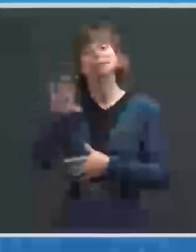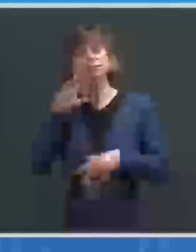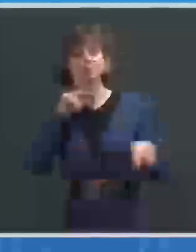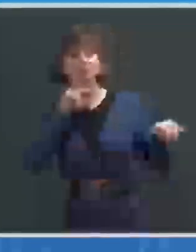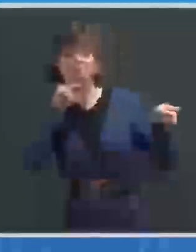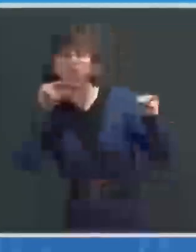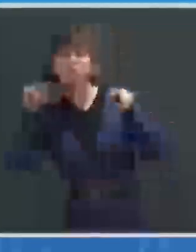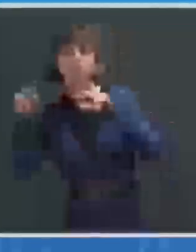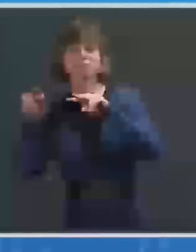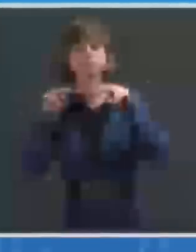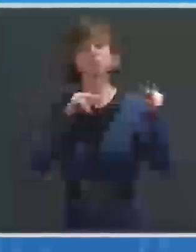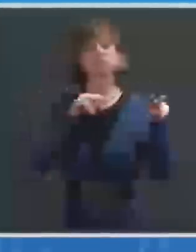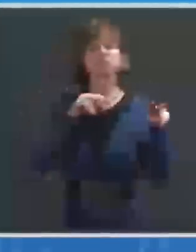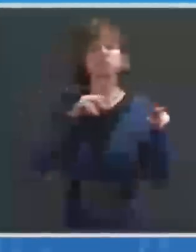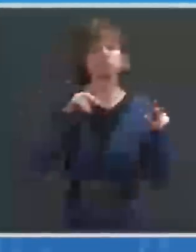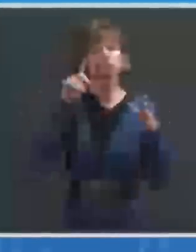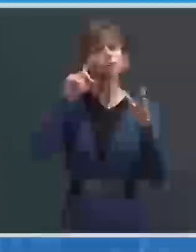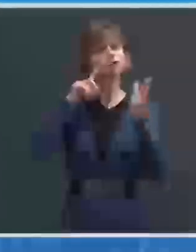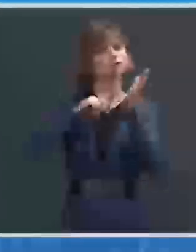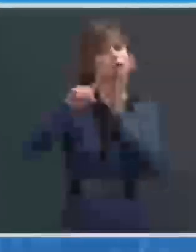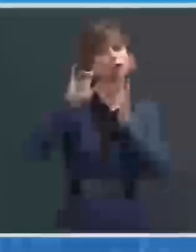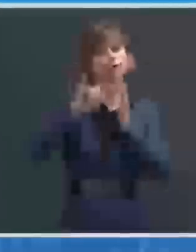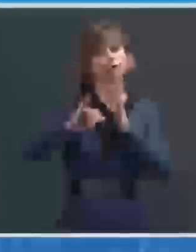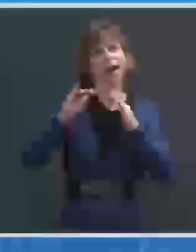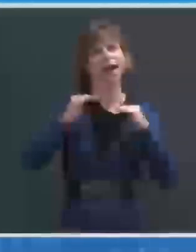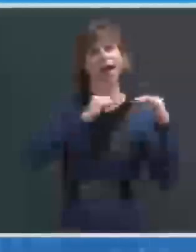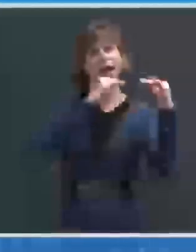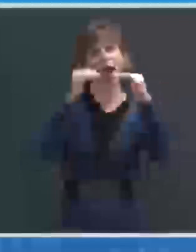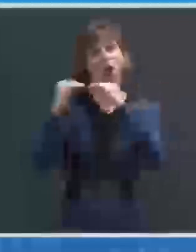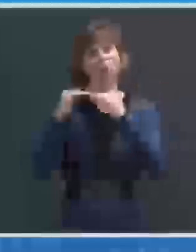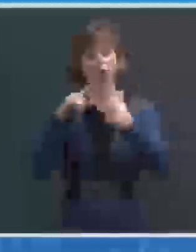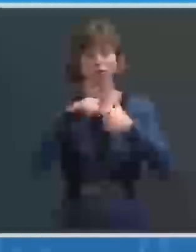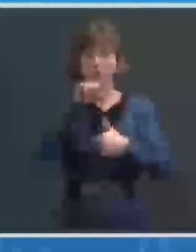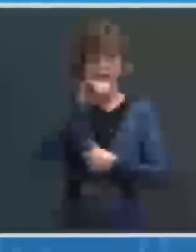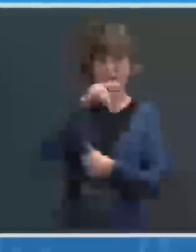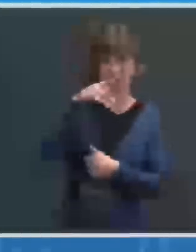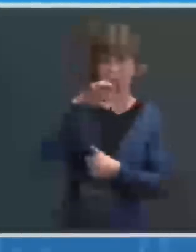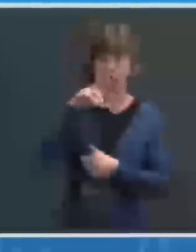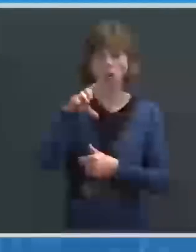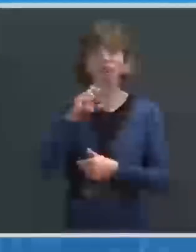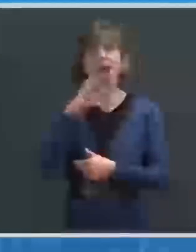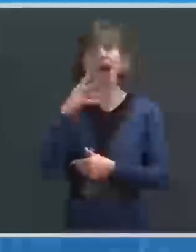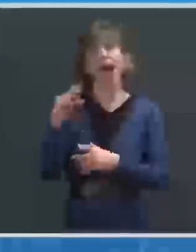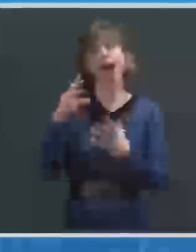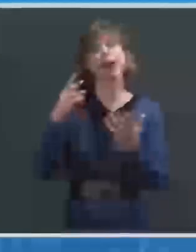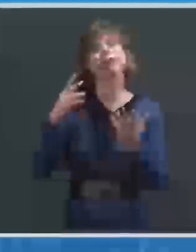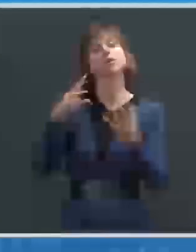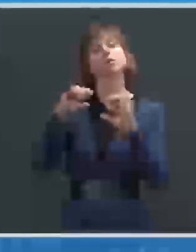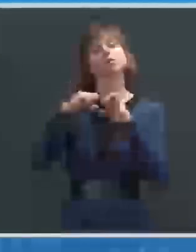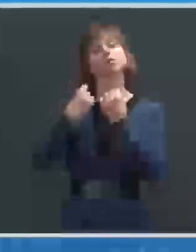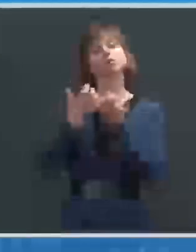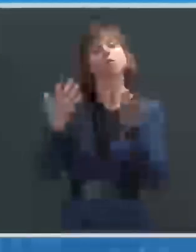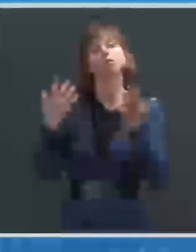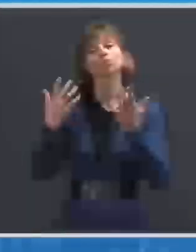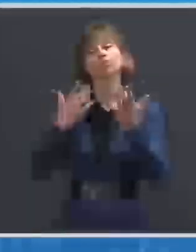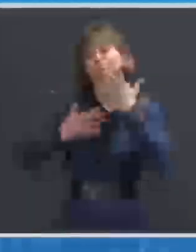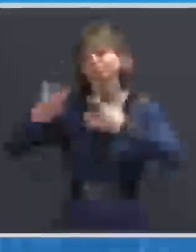equity metrics, including zip codes and social vulnerability index data.